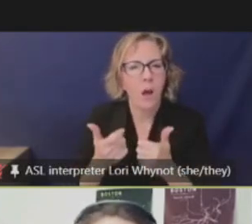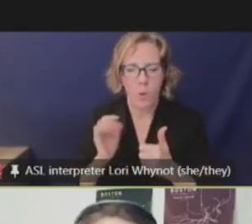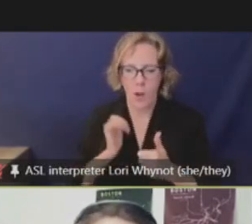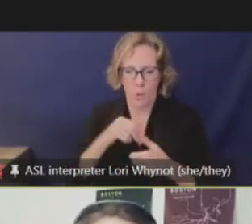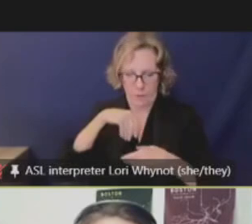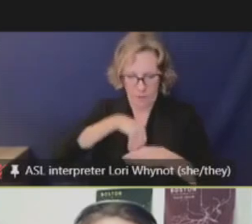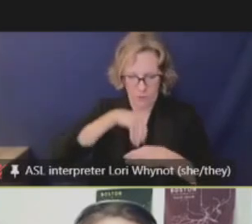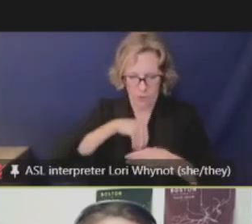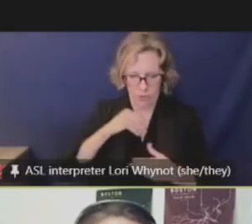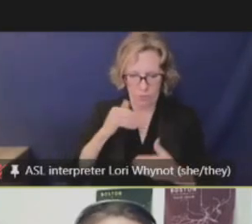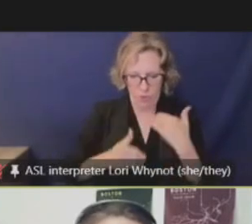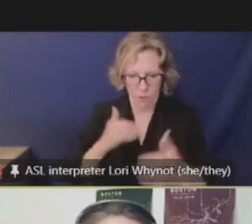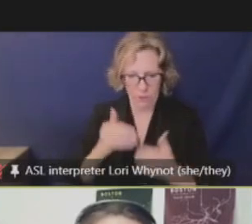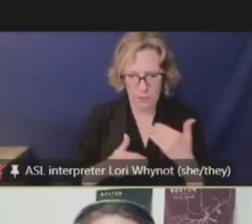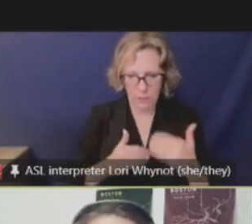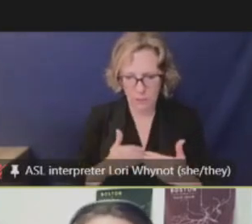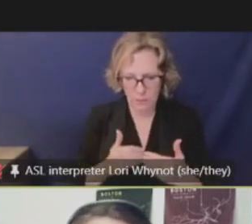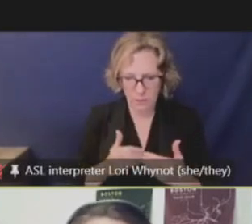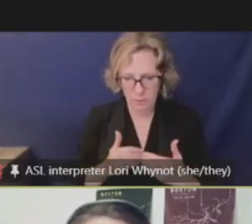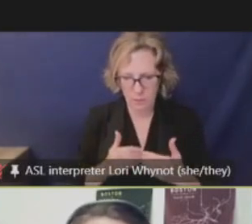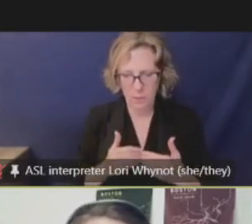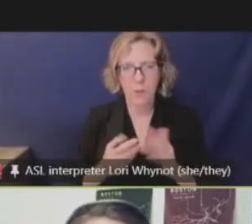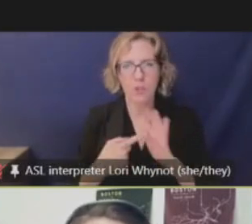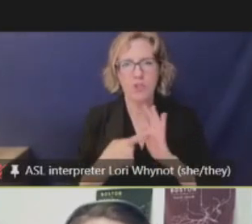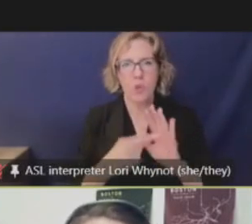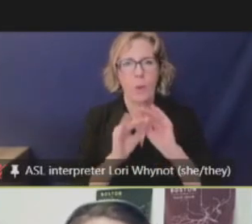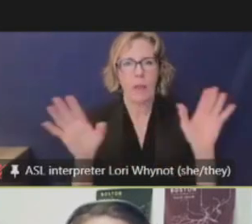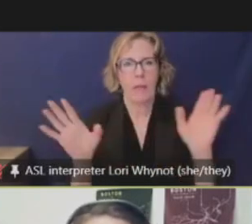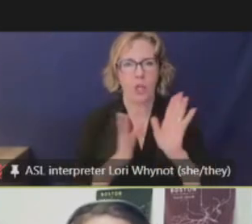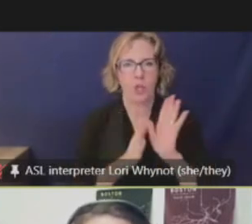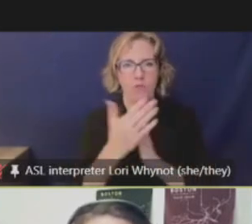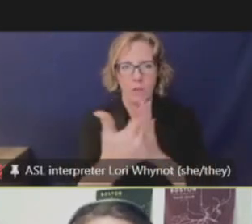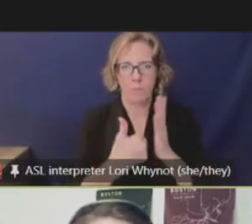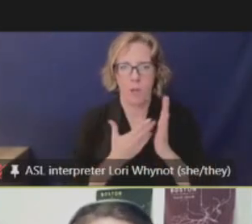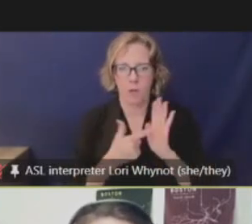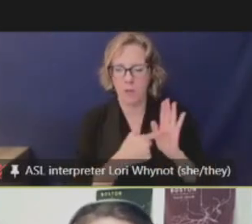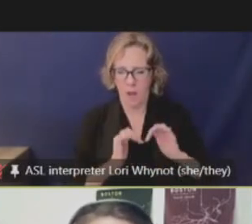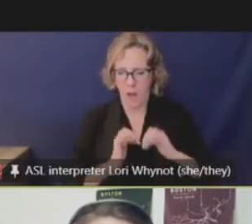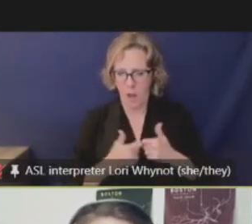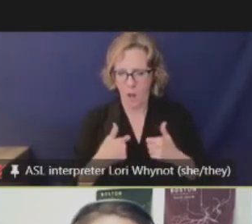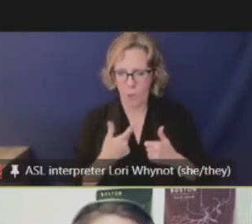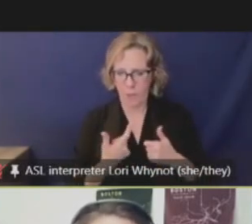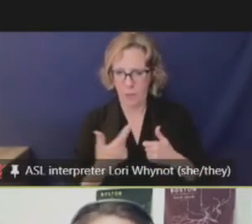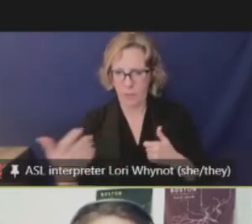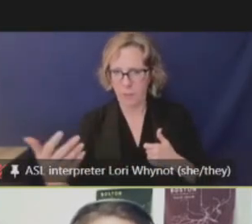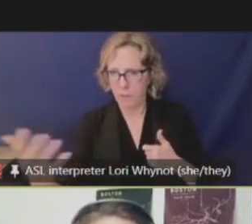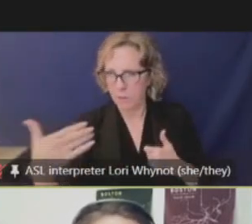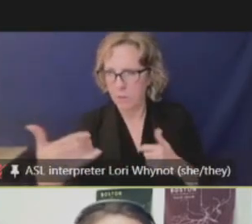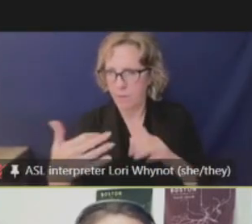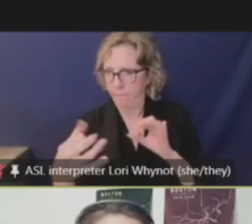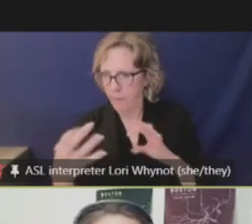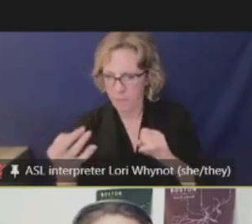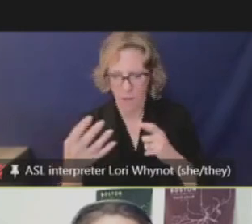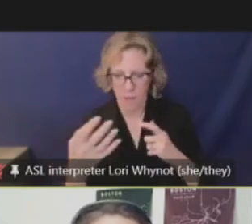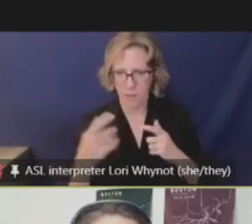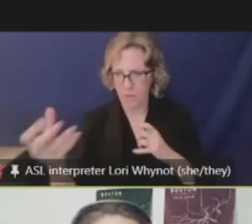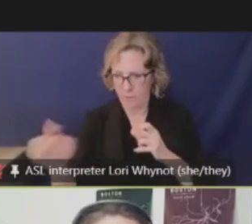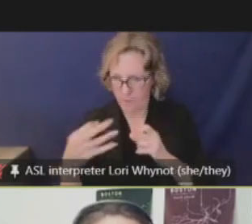really clear in the feedback that we're giving, really clear in how community input is